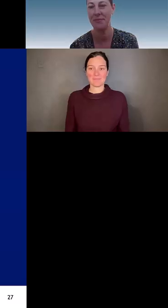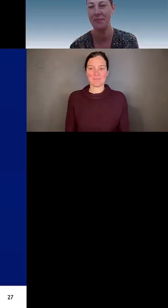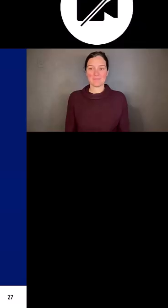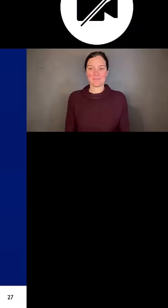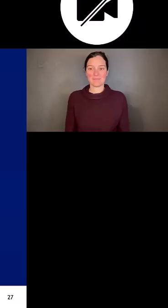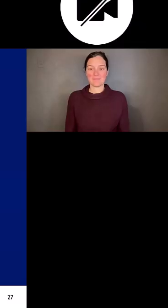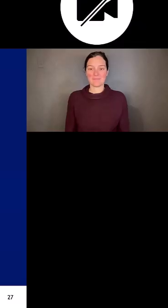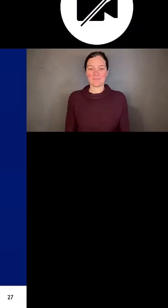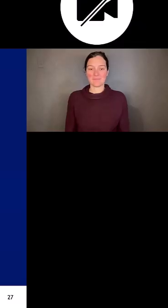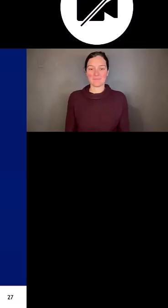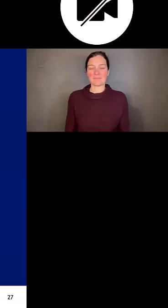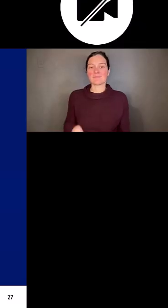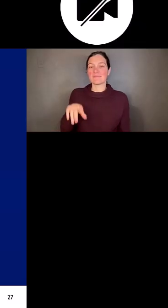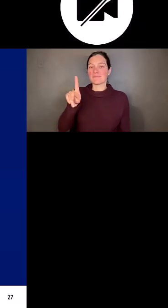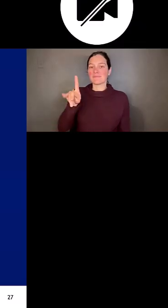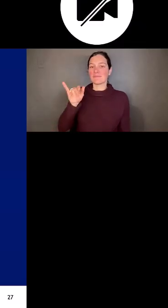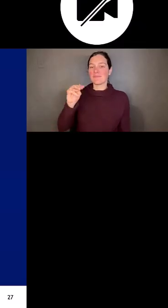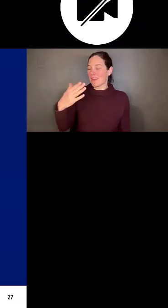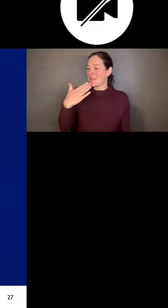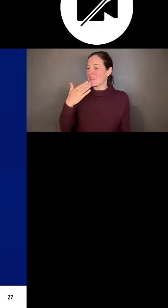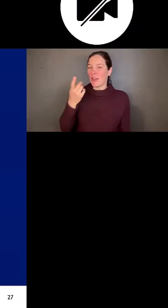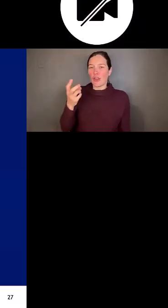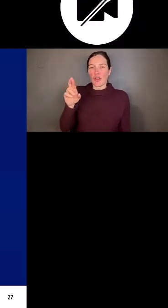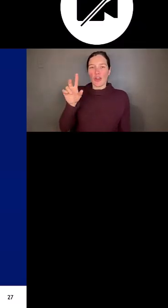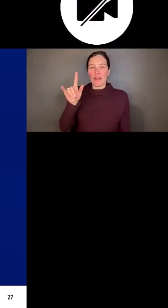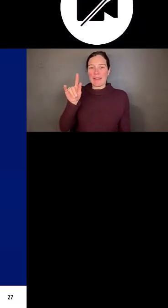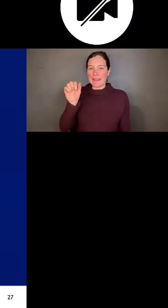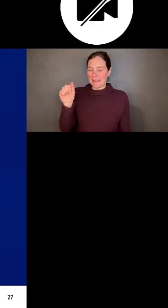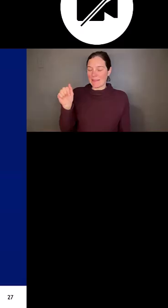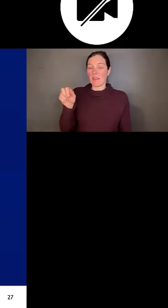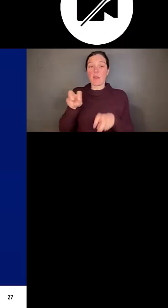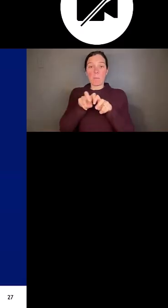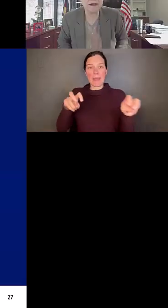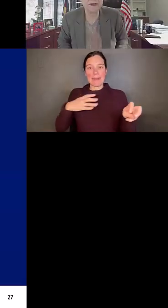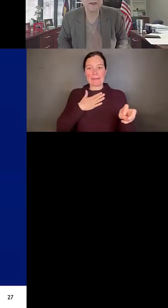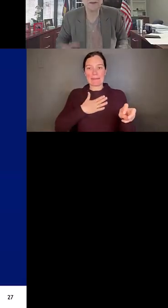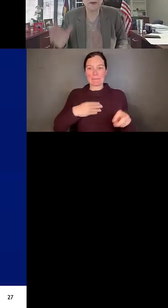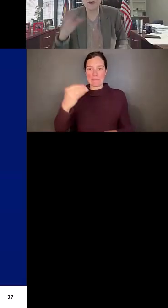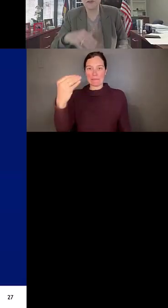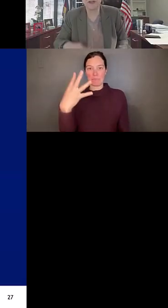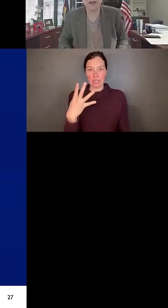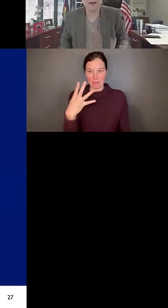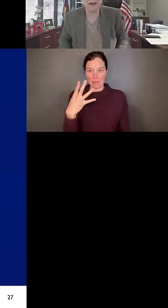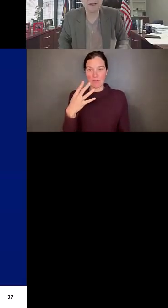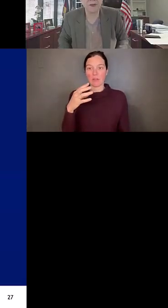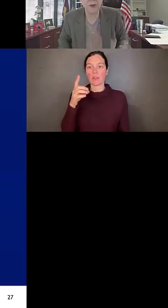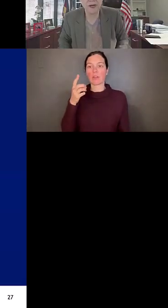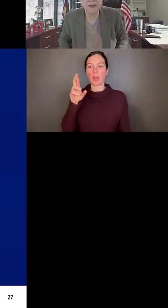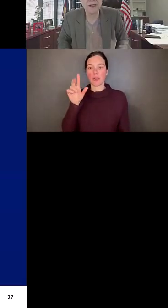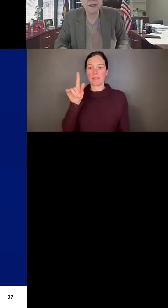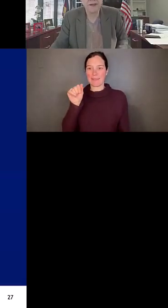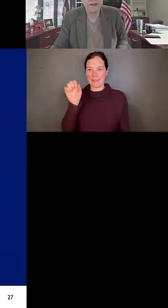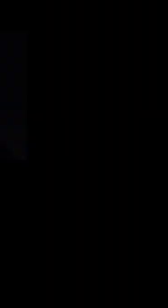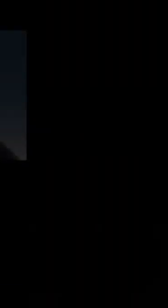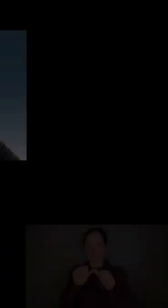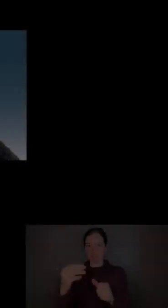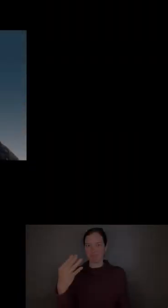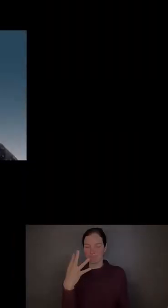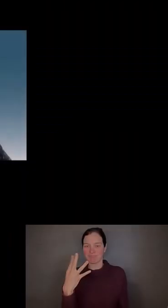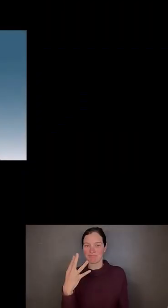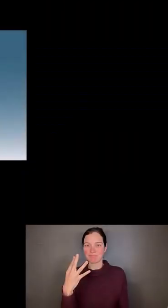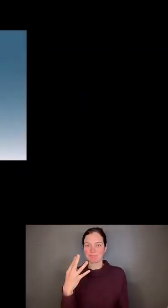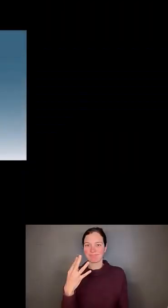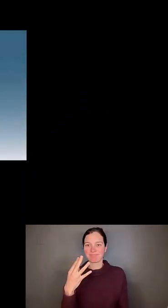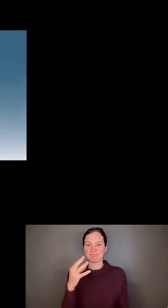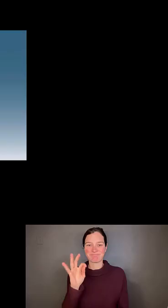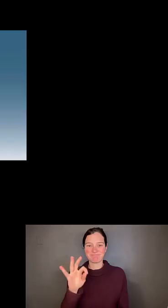Awesome. Thank you, Dr. Lisa. Panelists, if you could turn your cameras on. Dr. Lisa, if you could stay on as well, that would